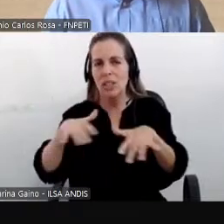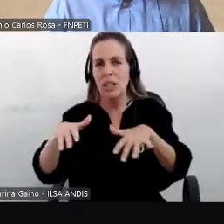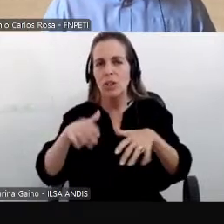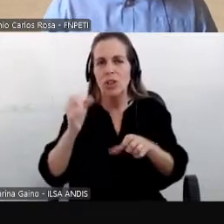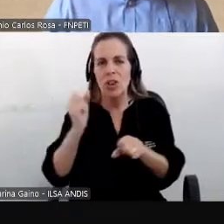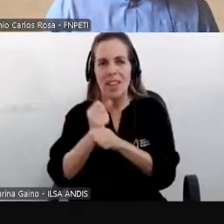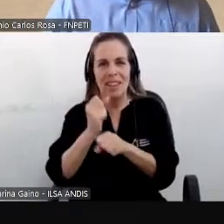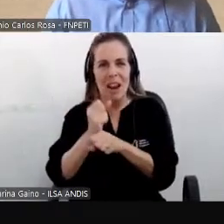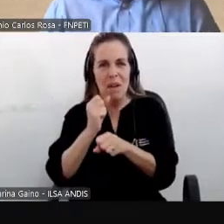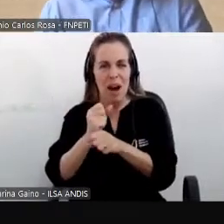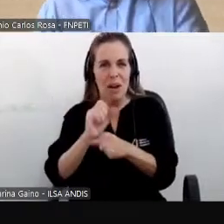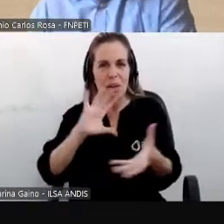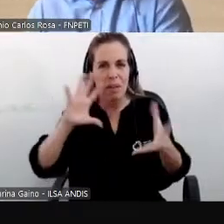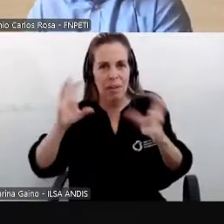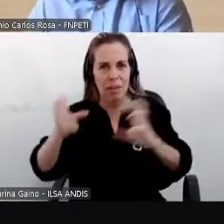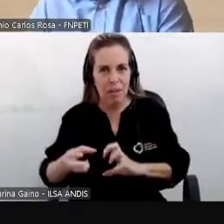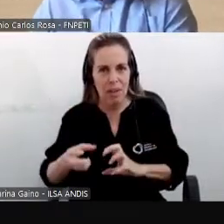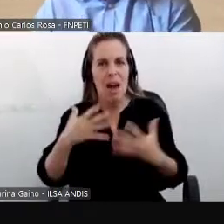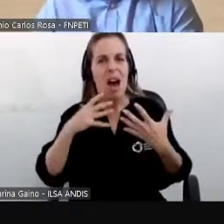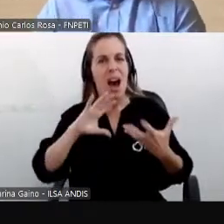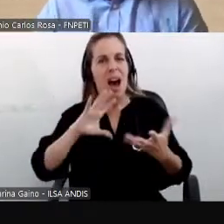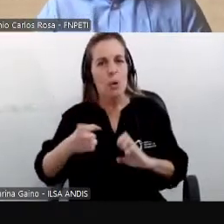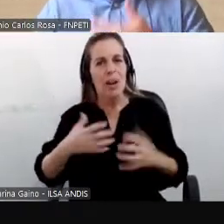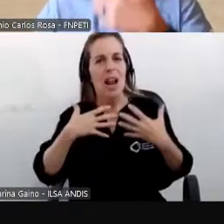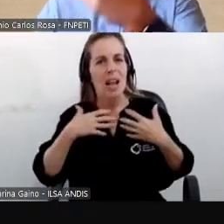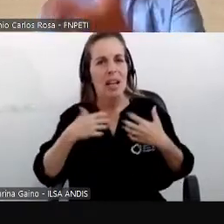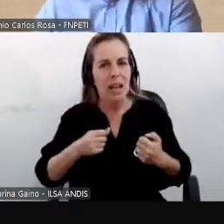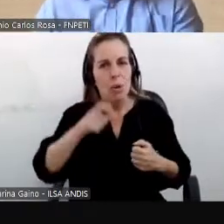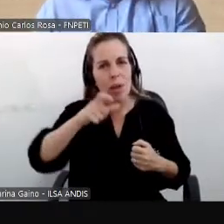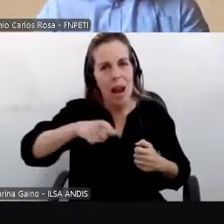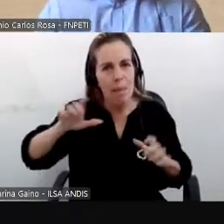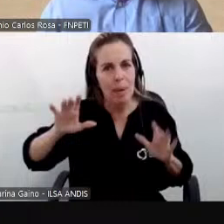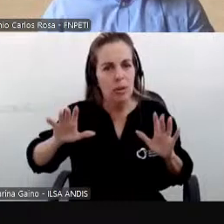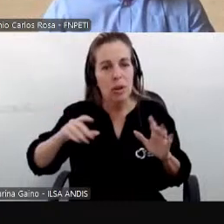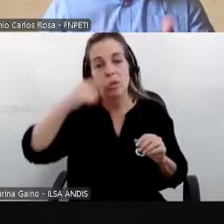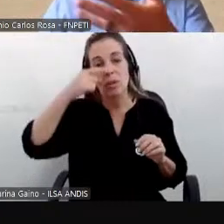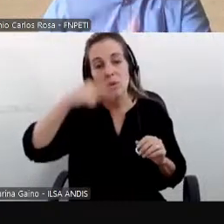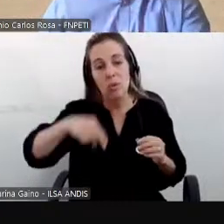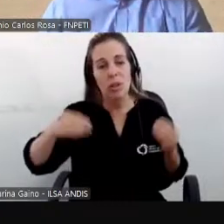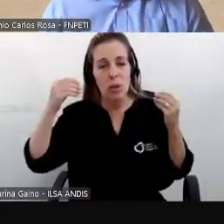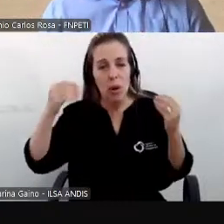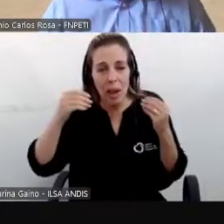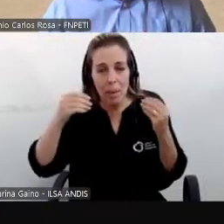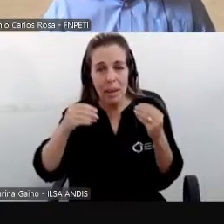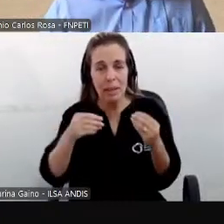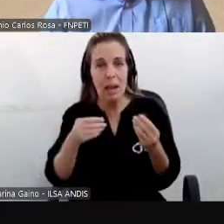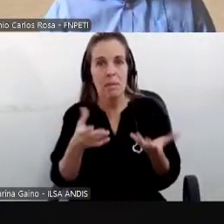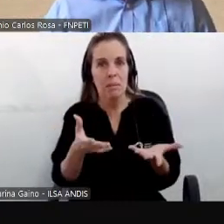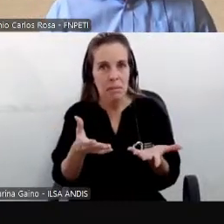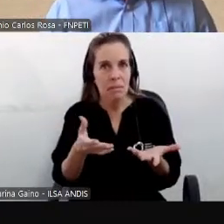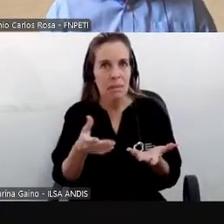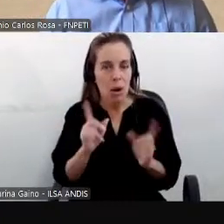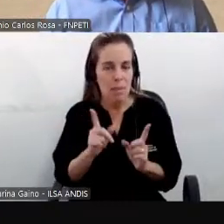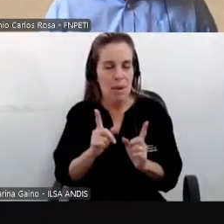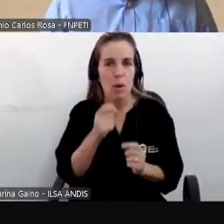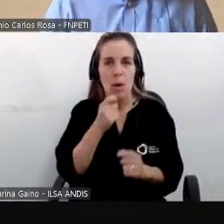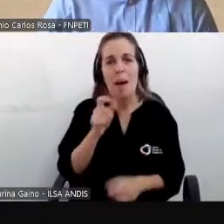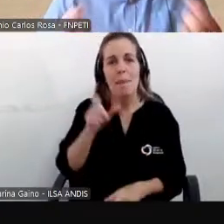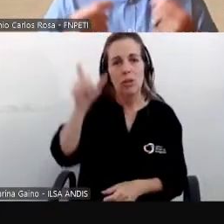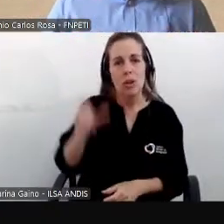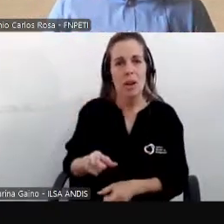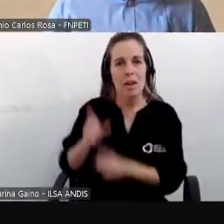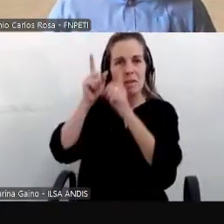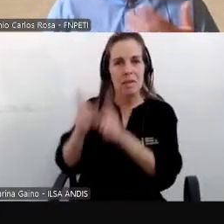degrading working conditions, and Quinn has also expressed that these are indicators that they also take into account, and then